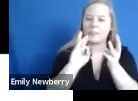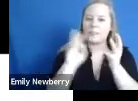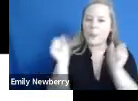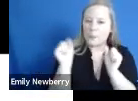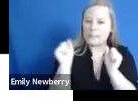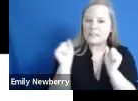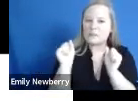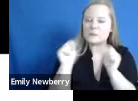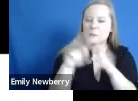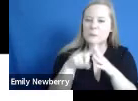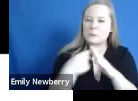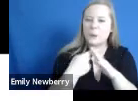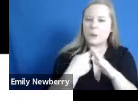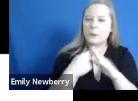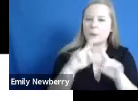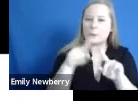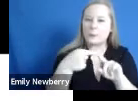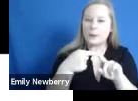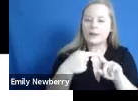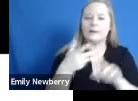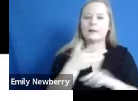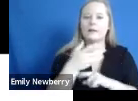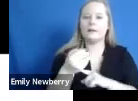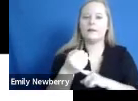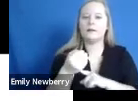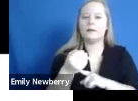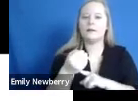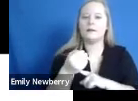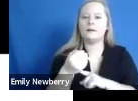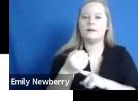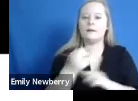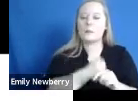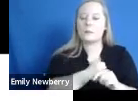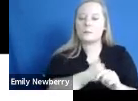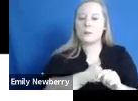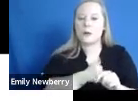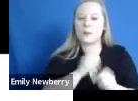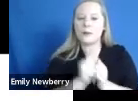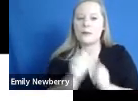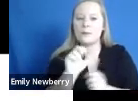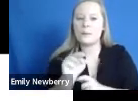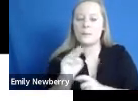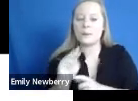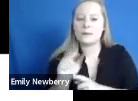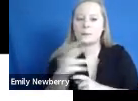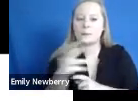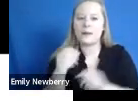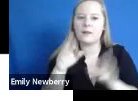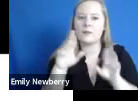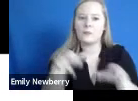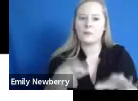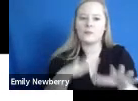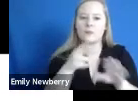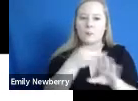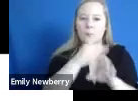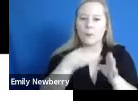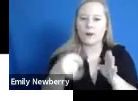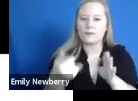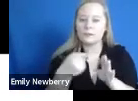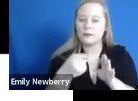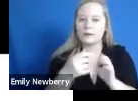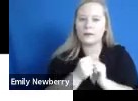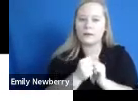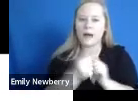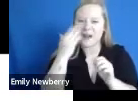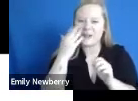of, we got it kickstarted with New Mexico on that Tama River diversion project. I'm sure many of you know